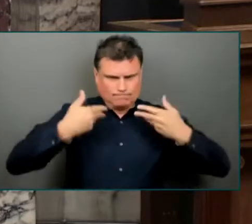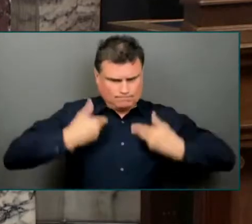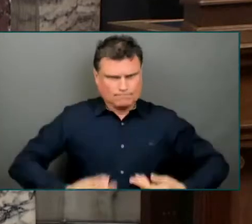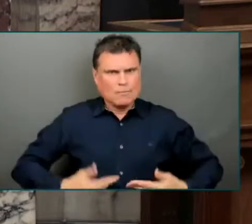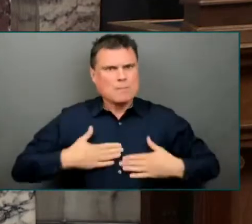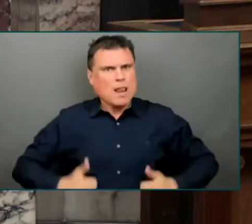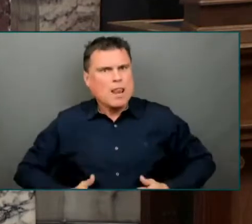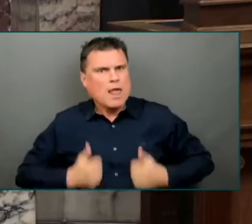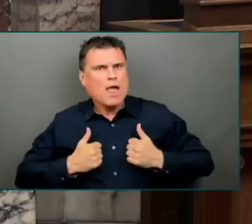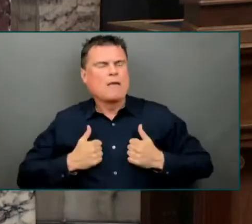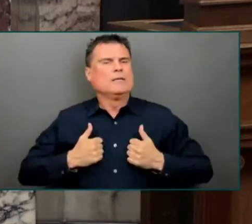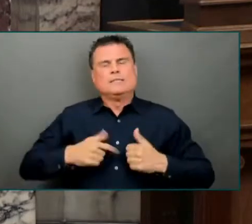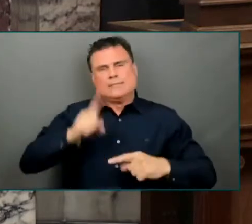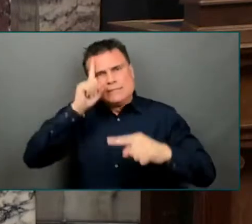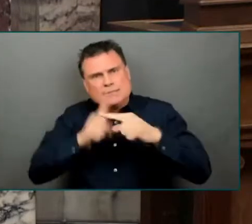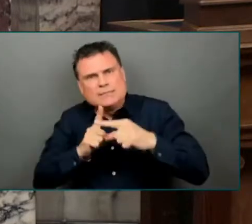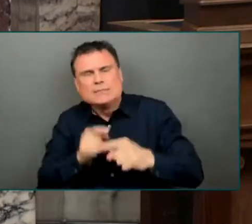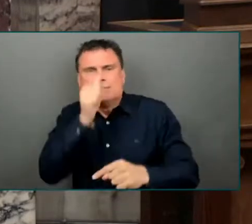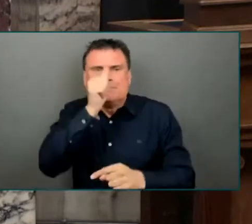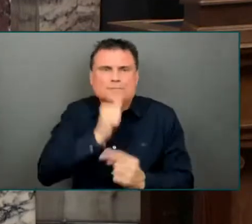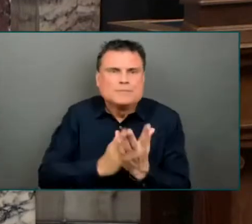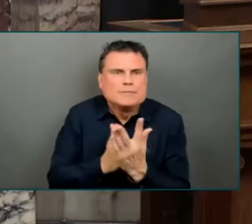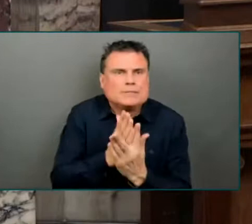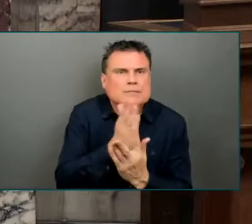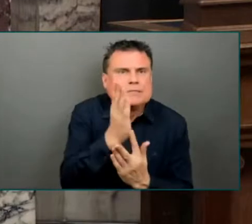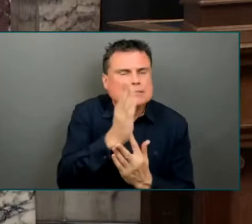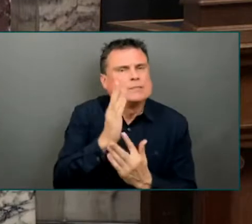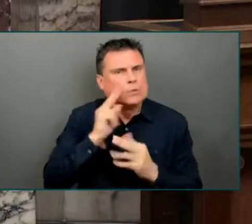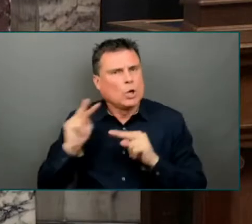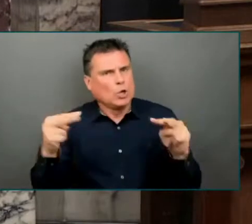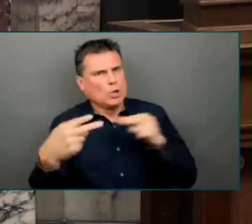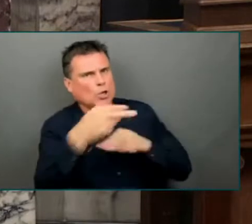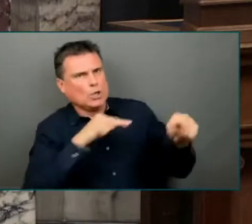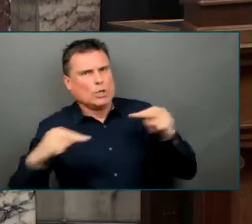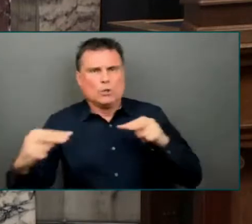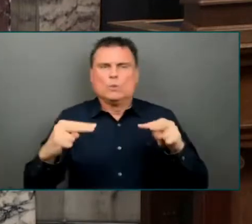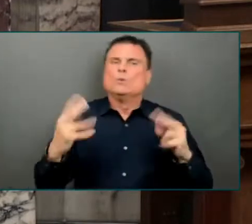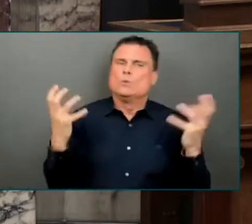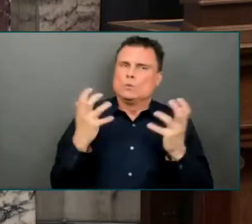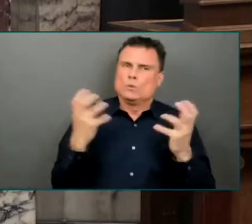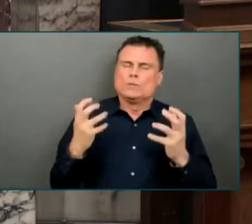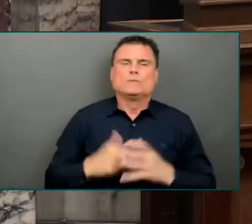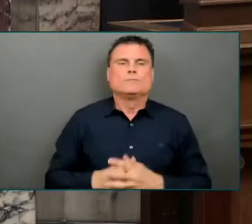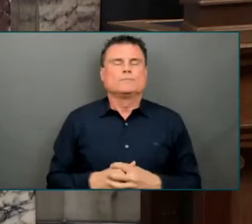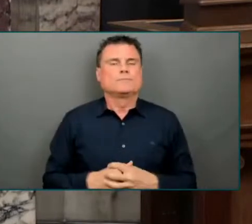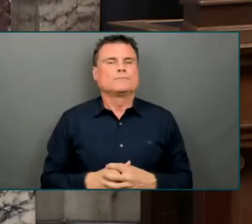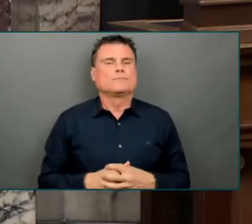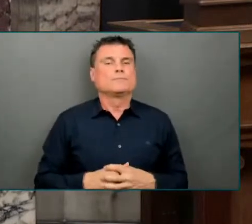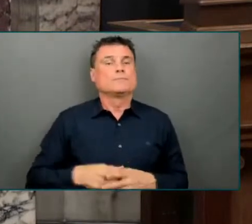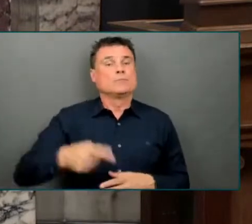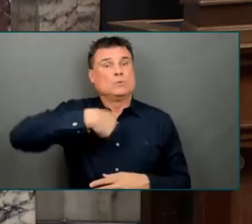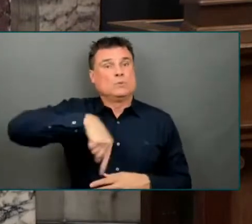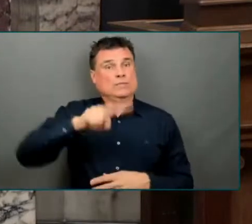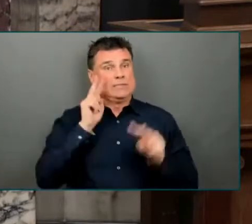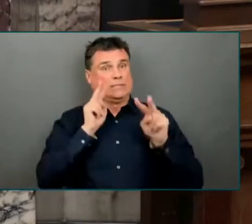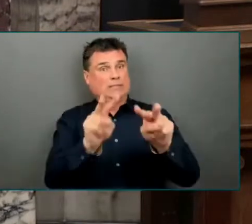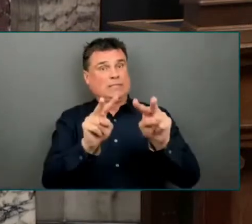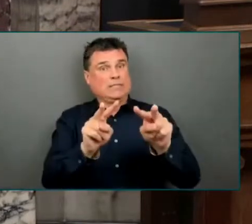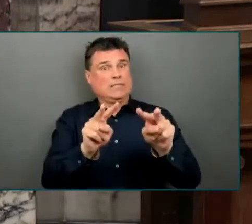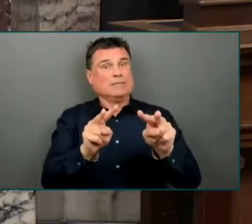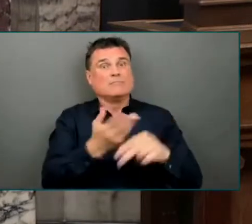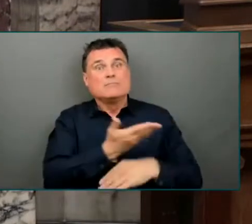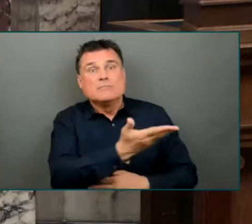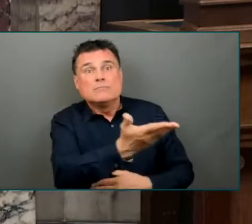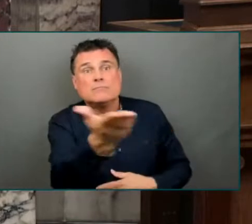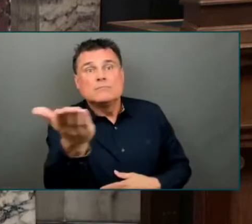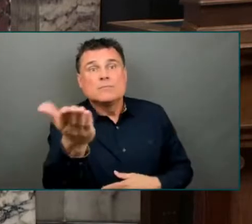learned that when we are called upon to protect others at risk, we do it. While we have all experienced some